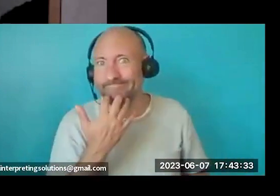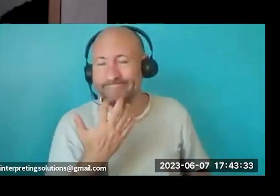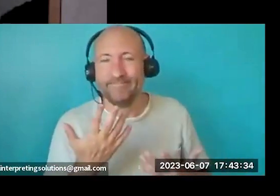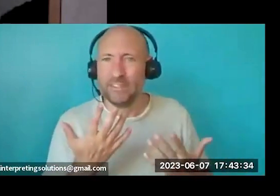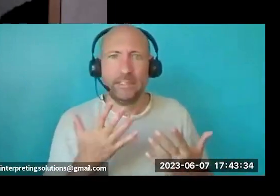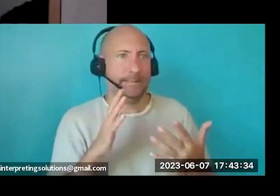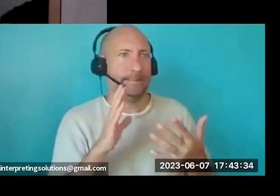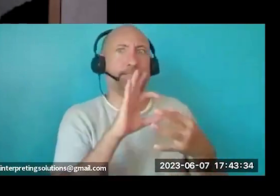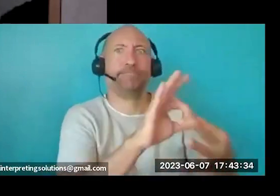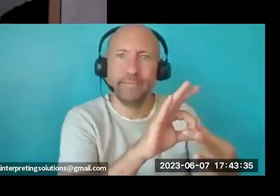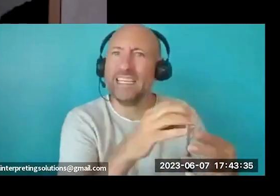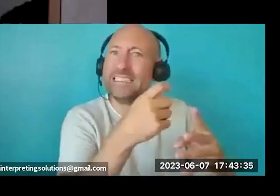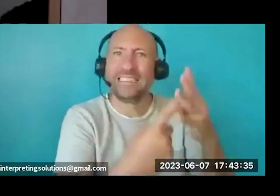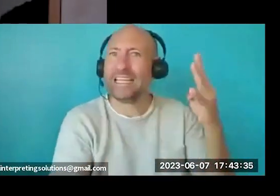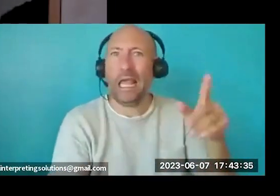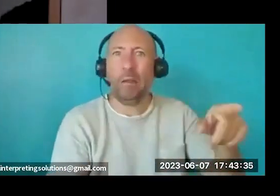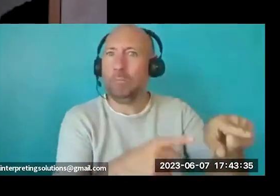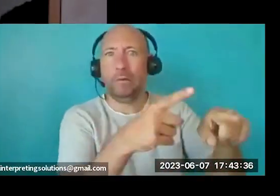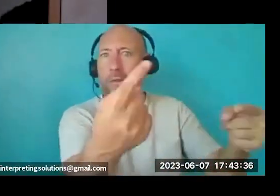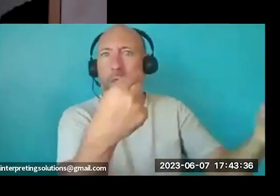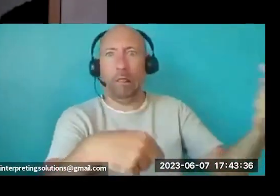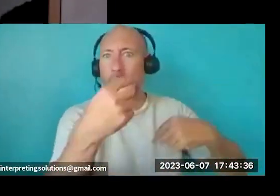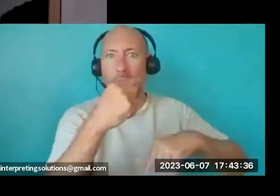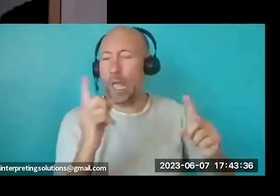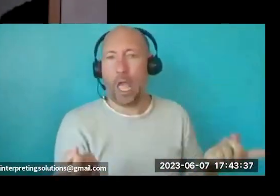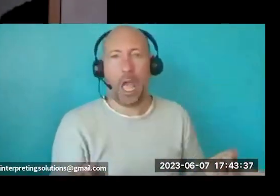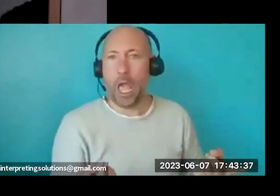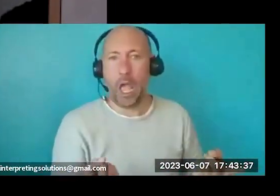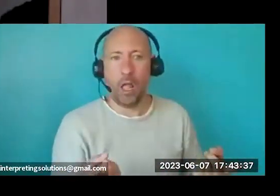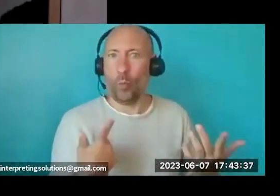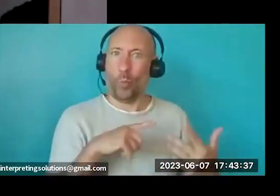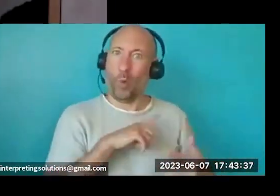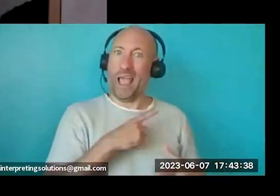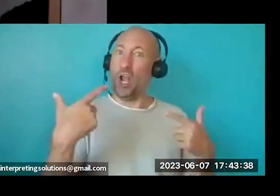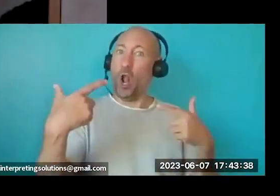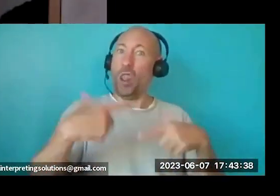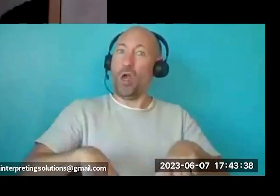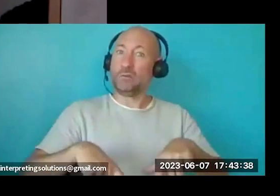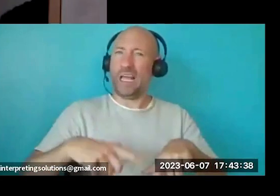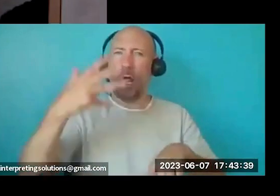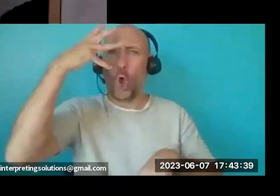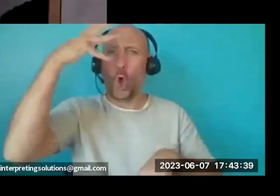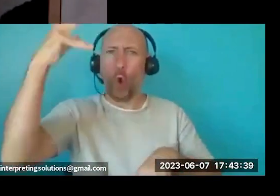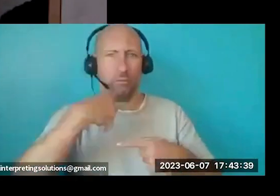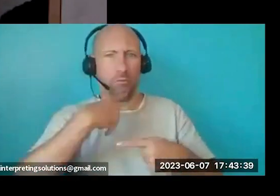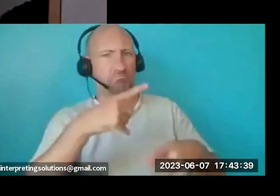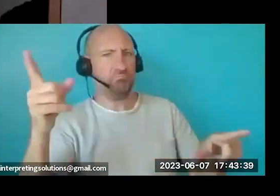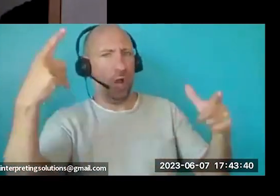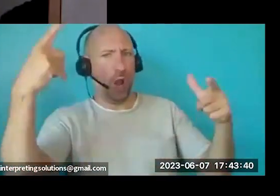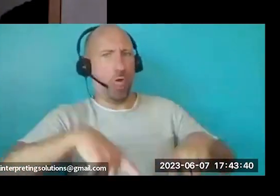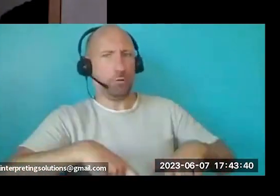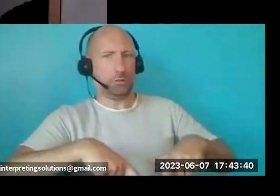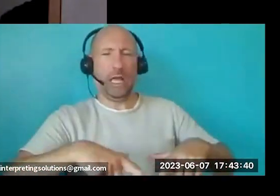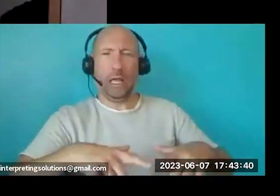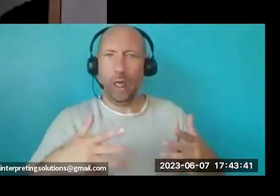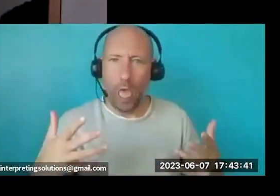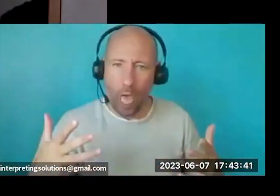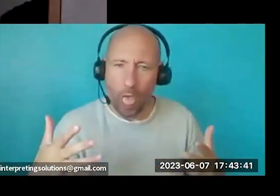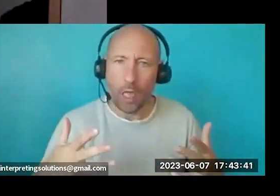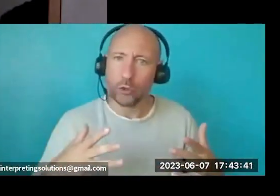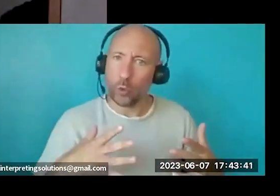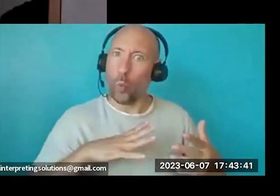disabled community who couldn't access dance classes because we were in lockdown, we realized we didn't want to unlearn that. And